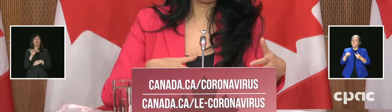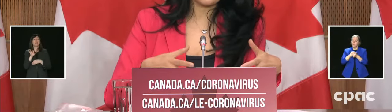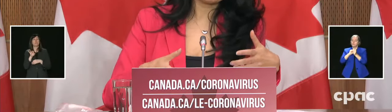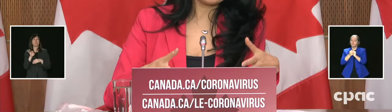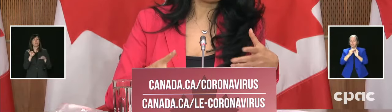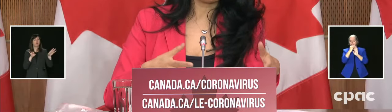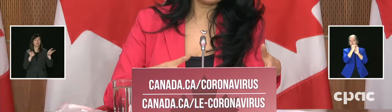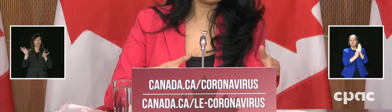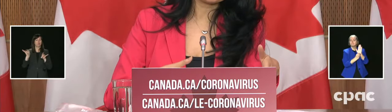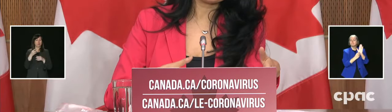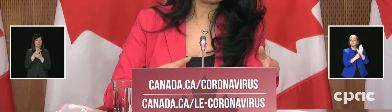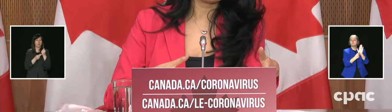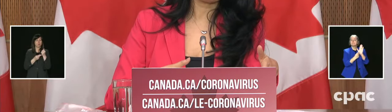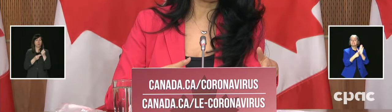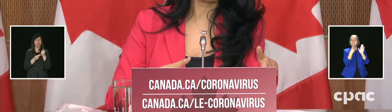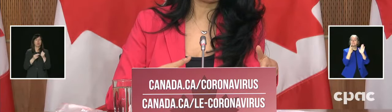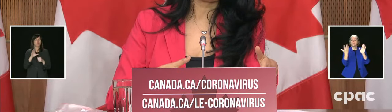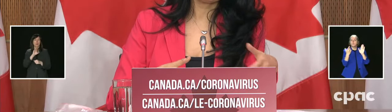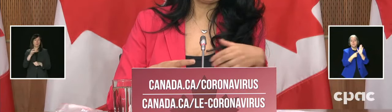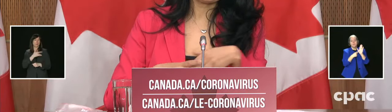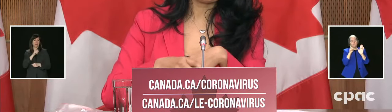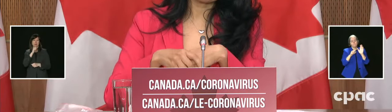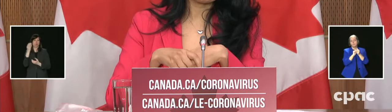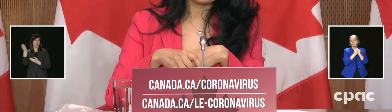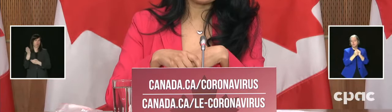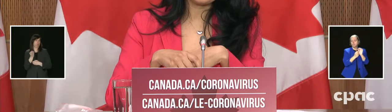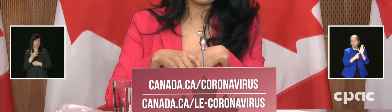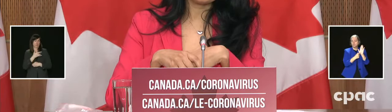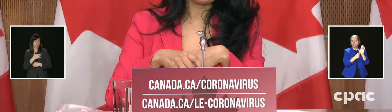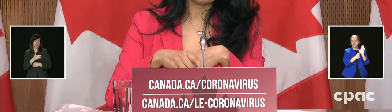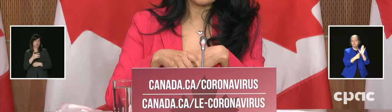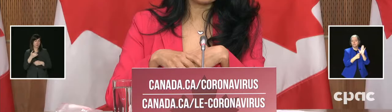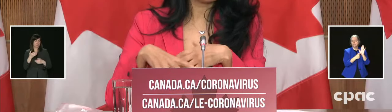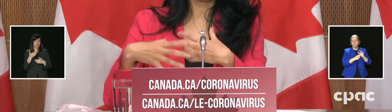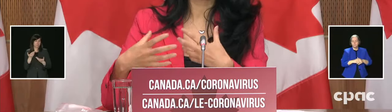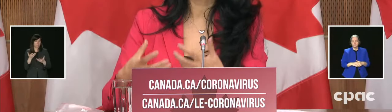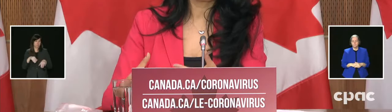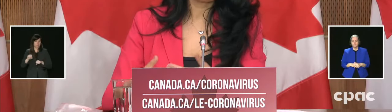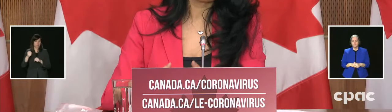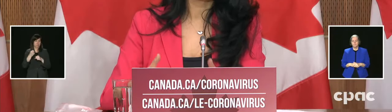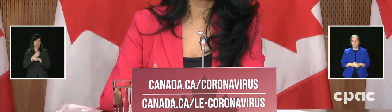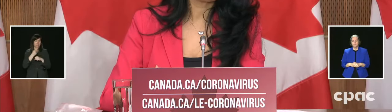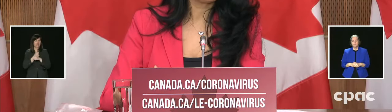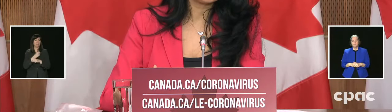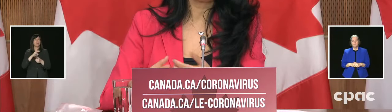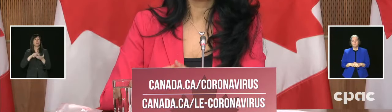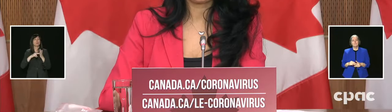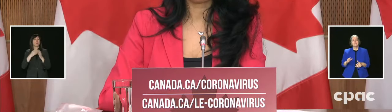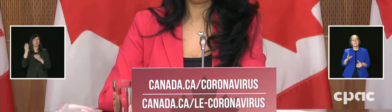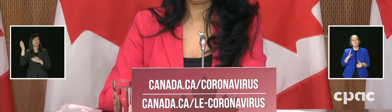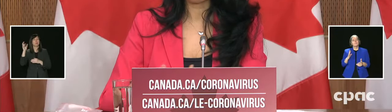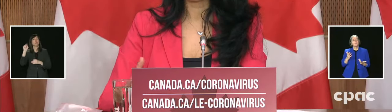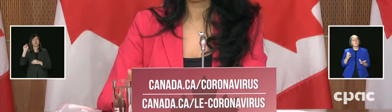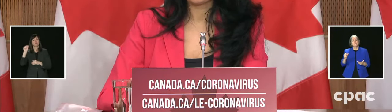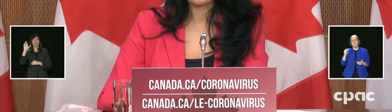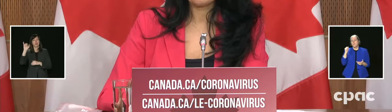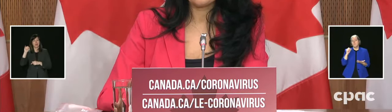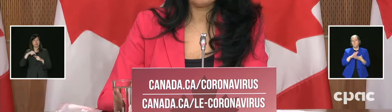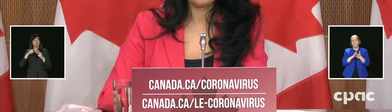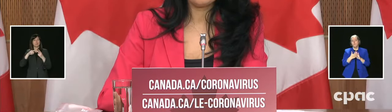we don't have that. Companies don't necessarily come in with that data to do that. And so the recommendations of a body like NACI or